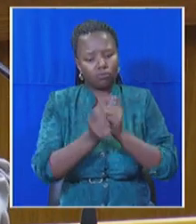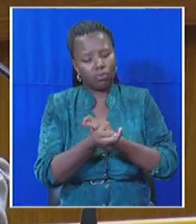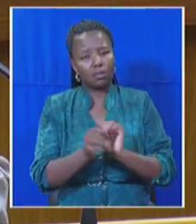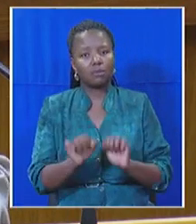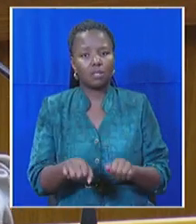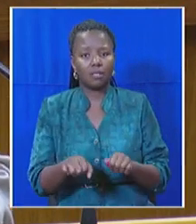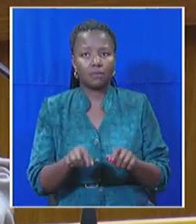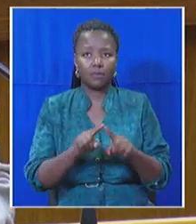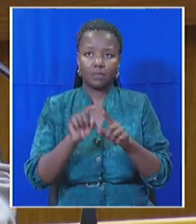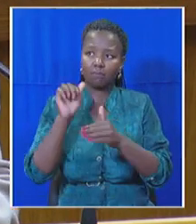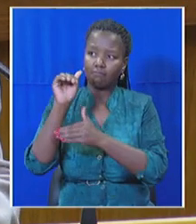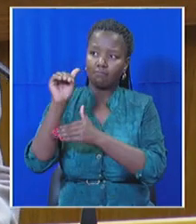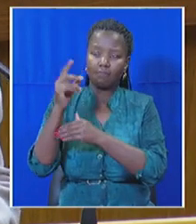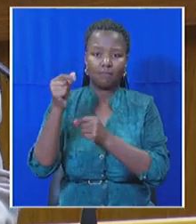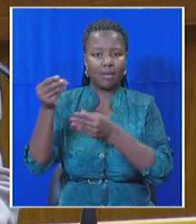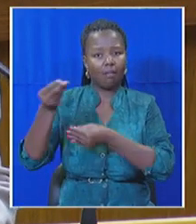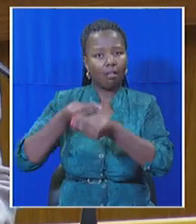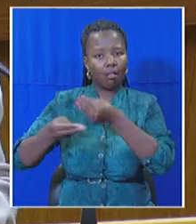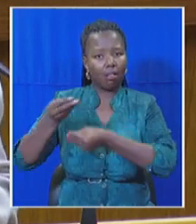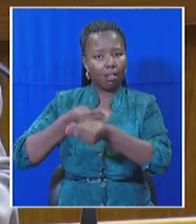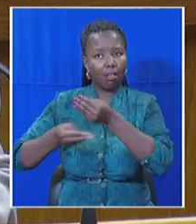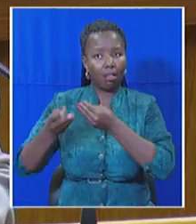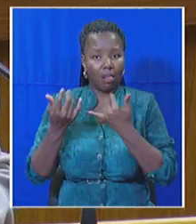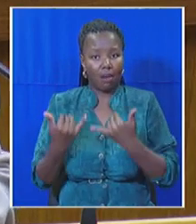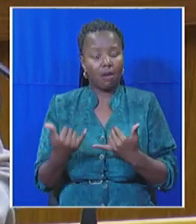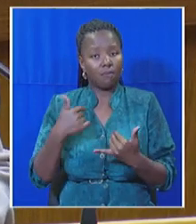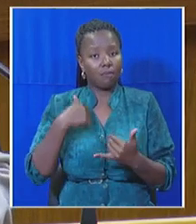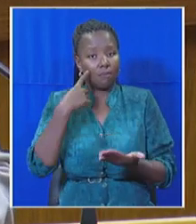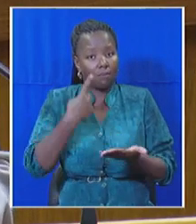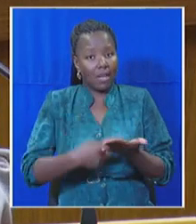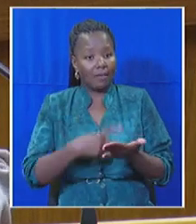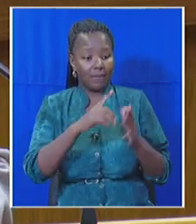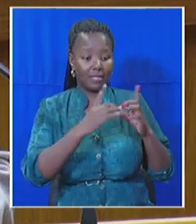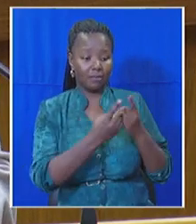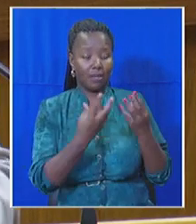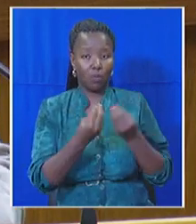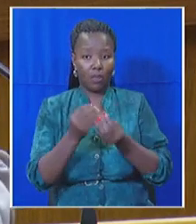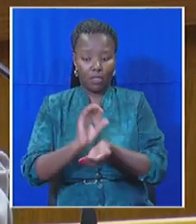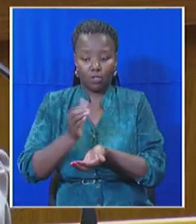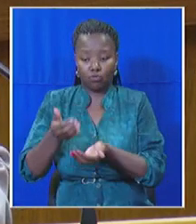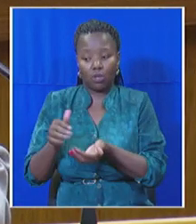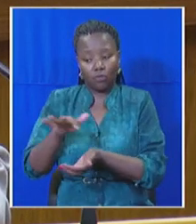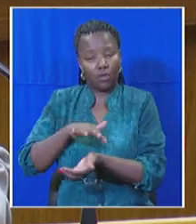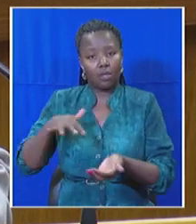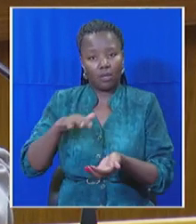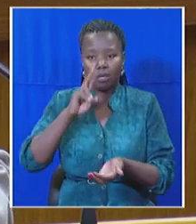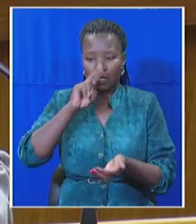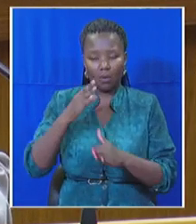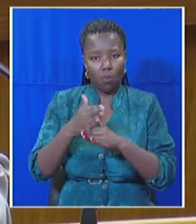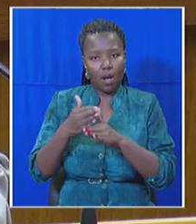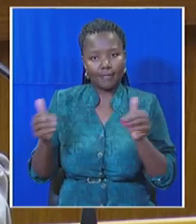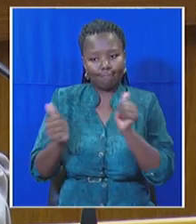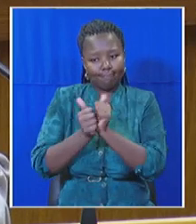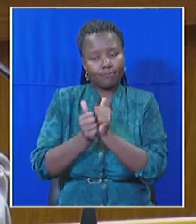foreign currency fluctuations, we believe that the department, together with Treasury, should make adequate process